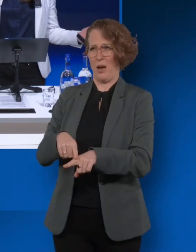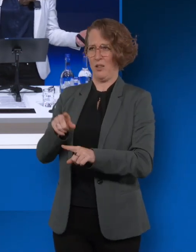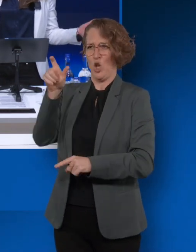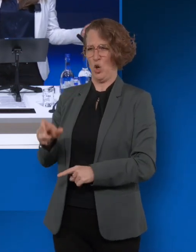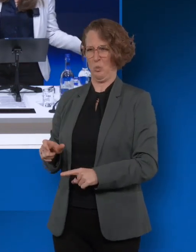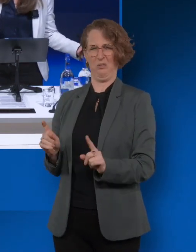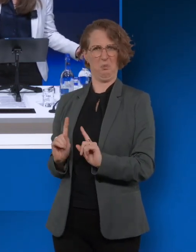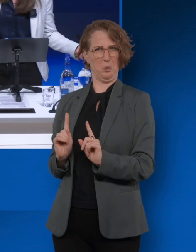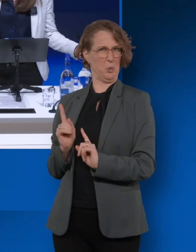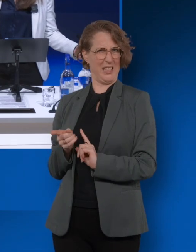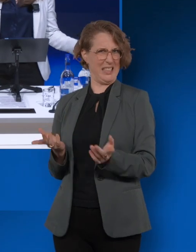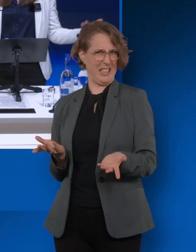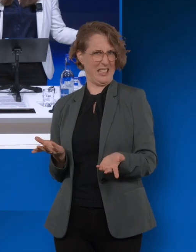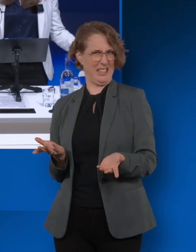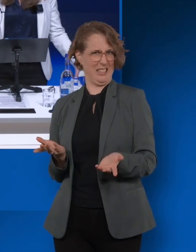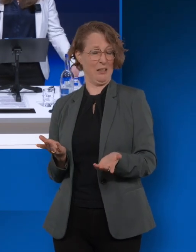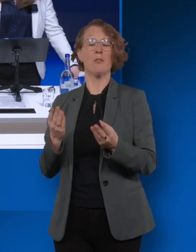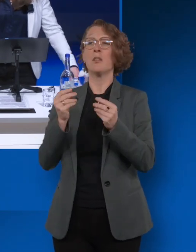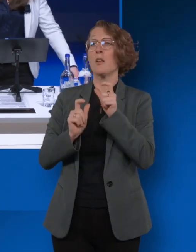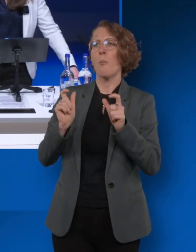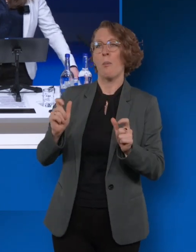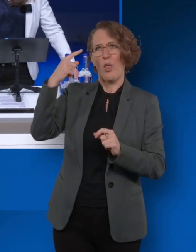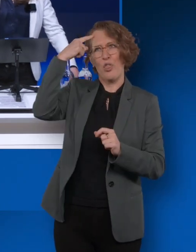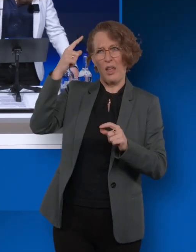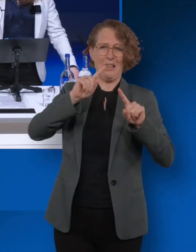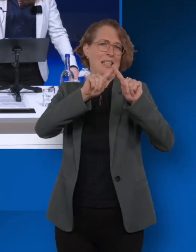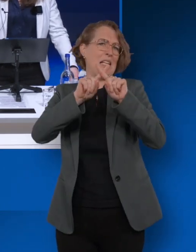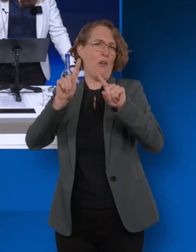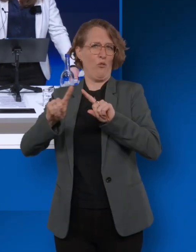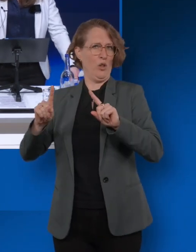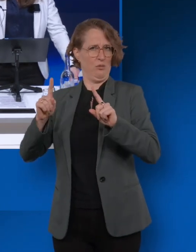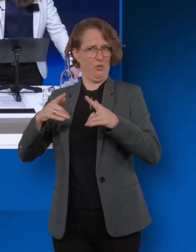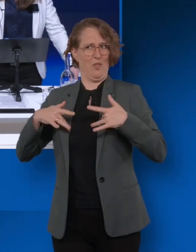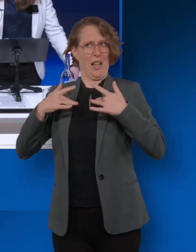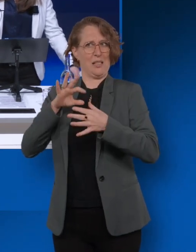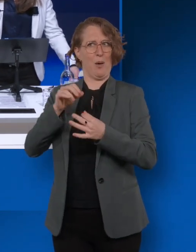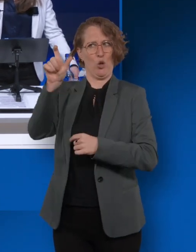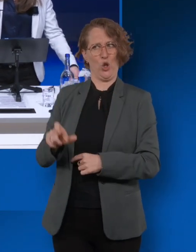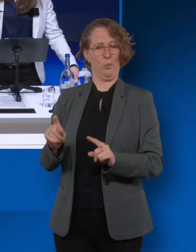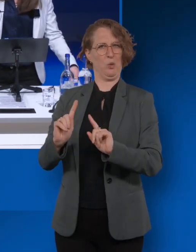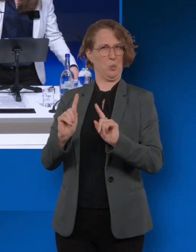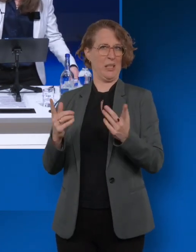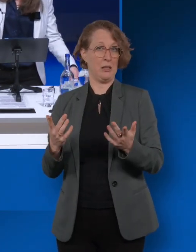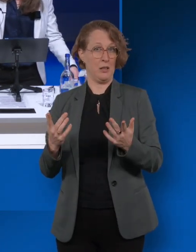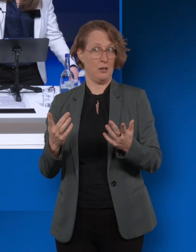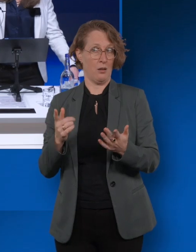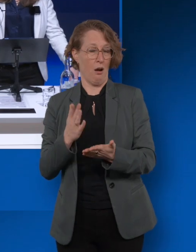being actually is. And people believe all kinds of different things. What exactly are